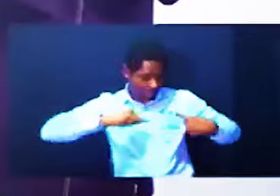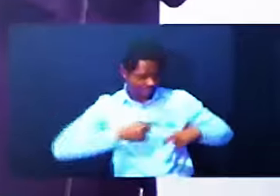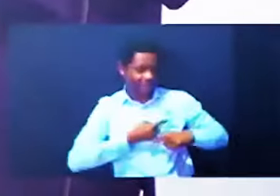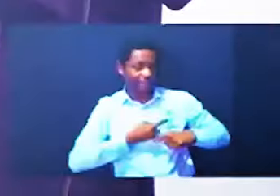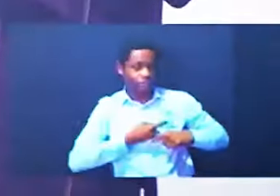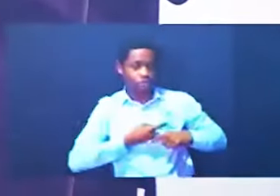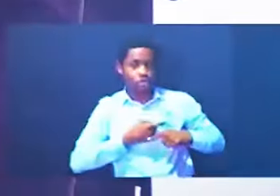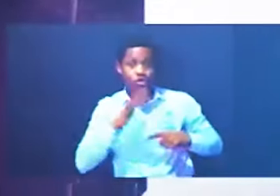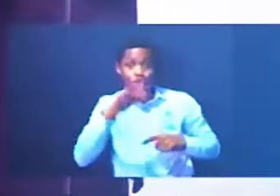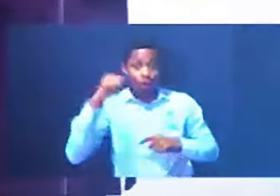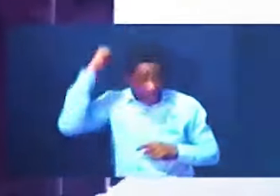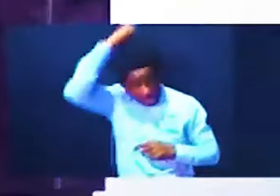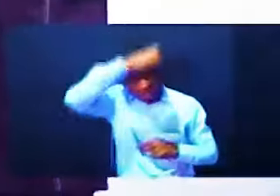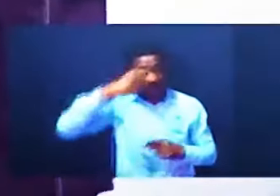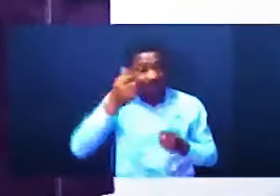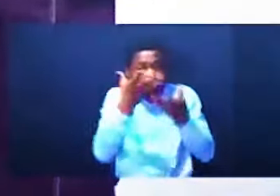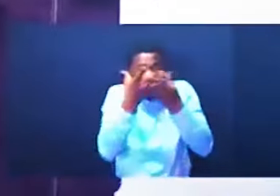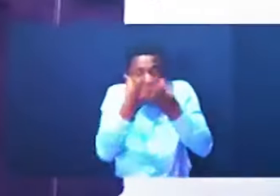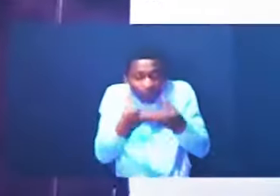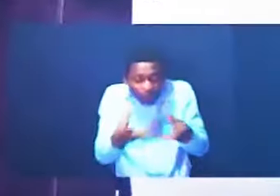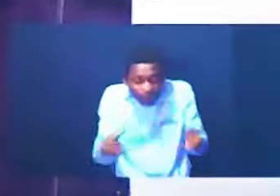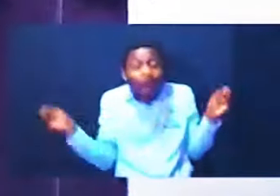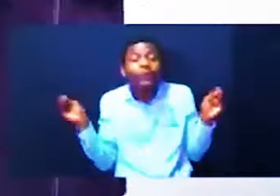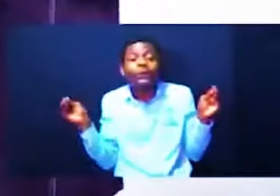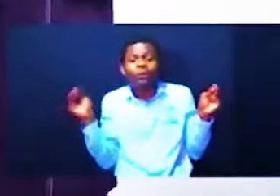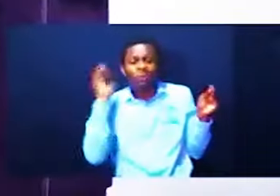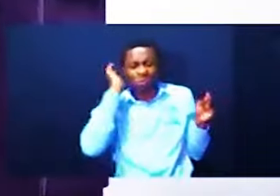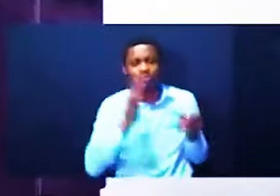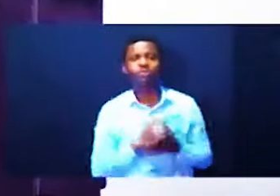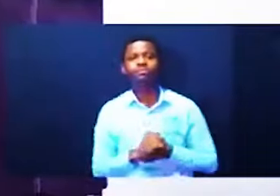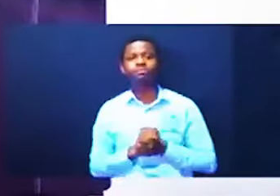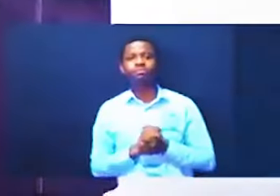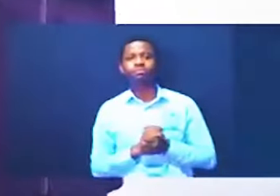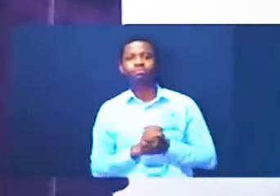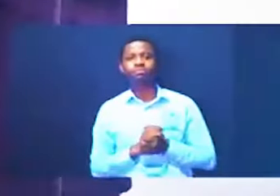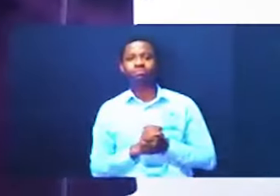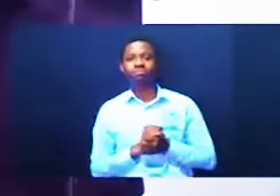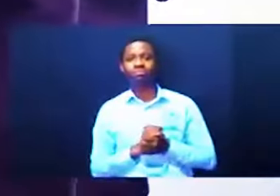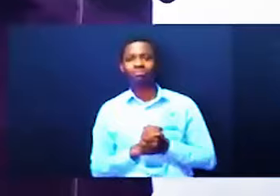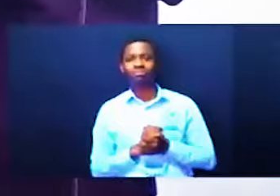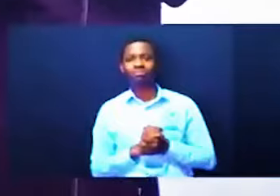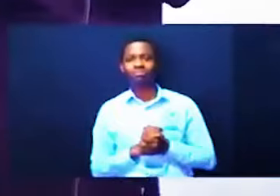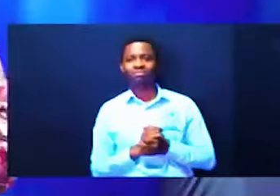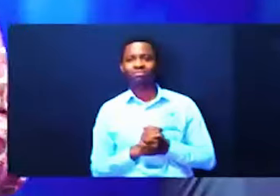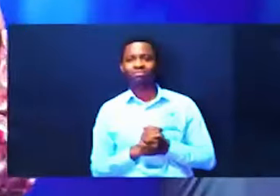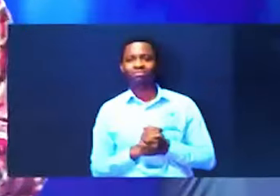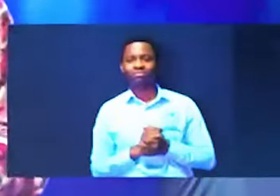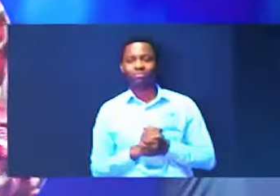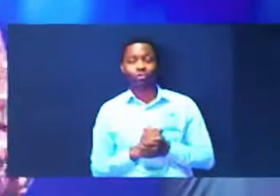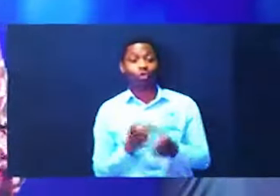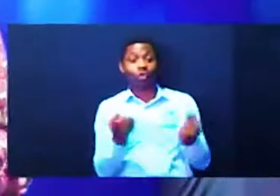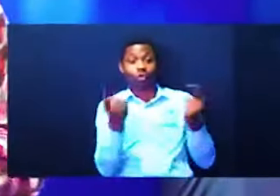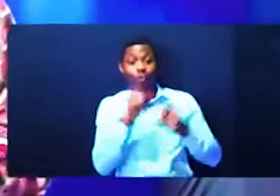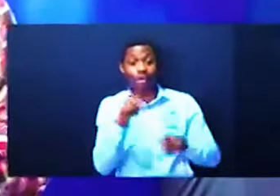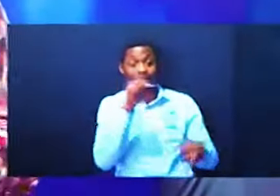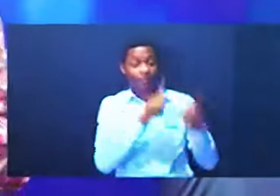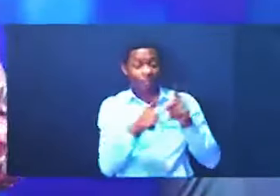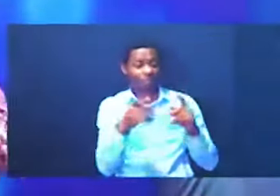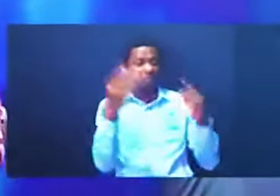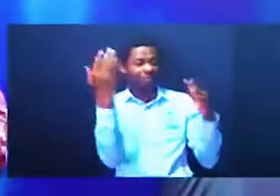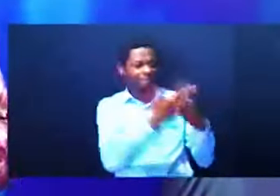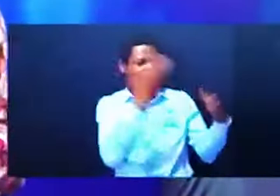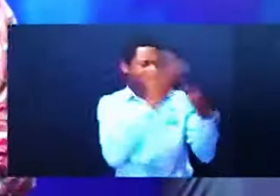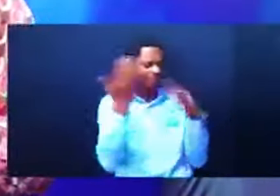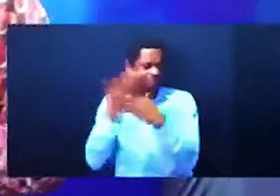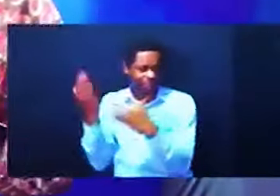So when people are disturbing you, please, for the sake of your anointing, don't mind them. It is a nipa